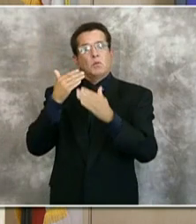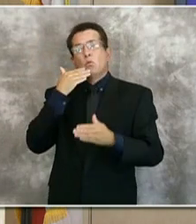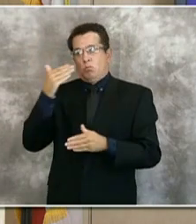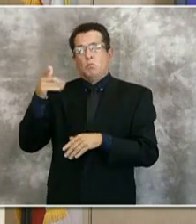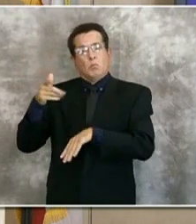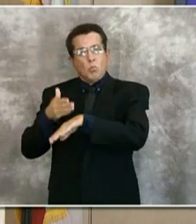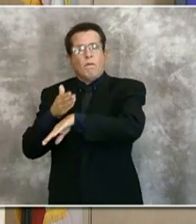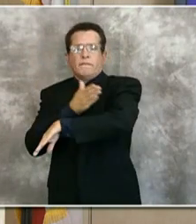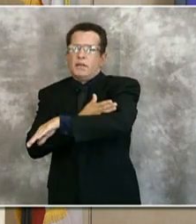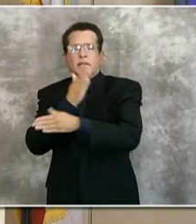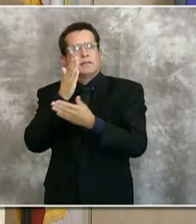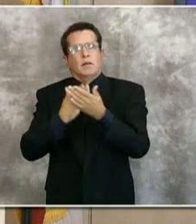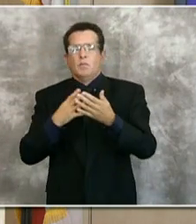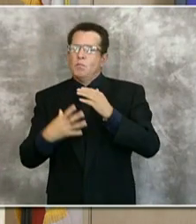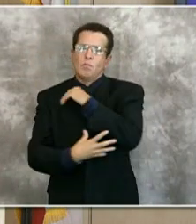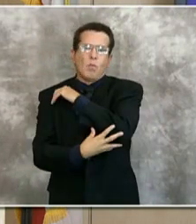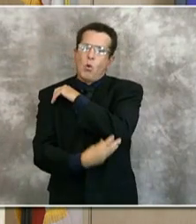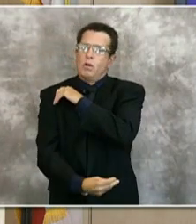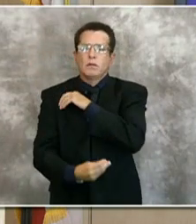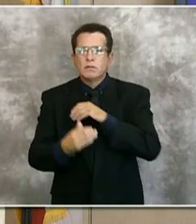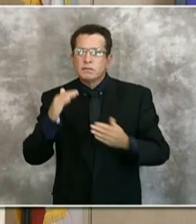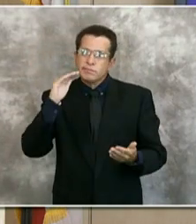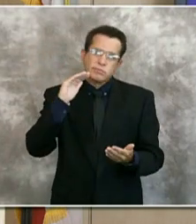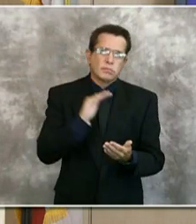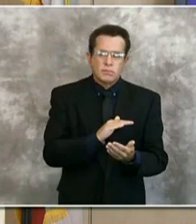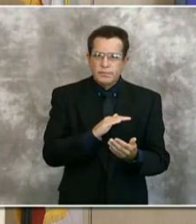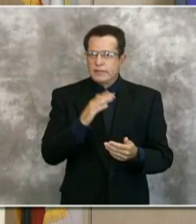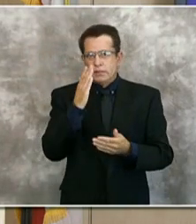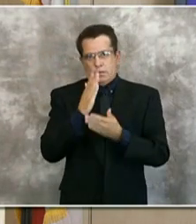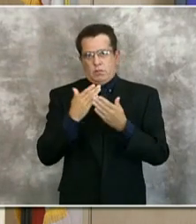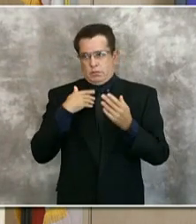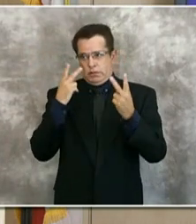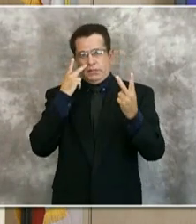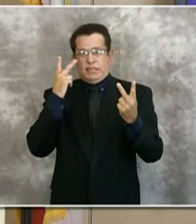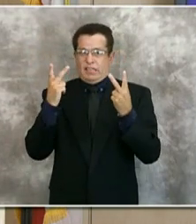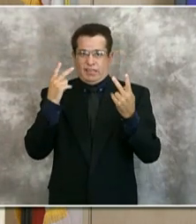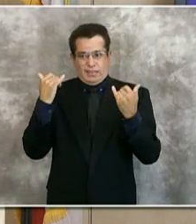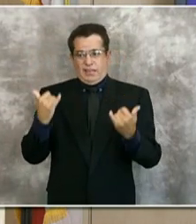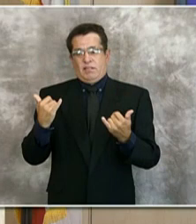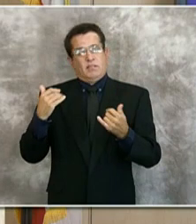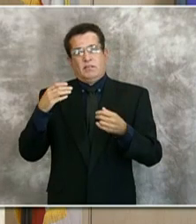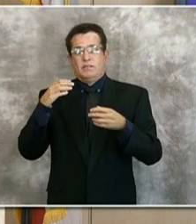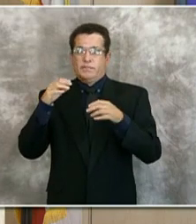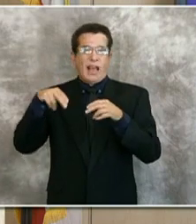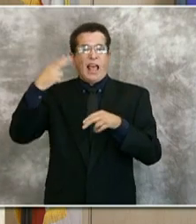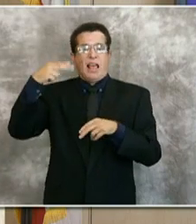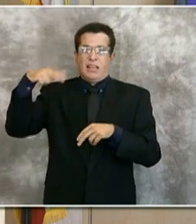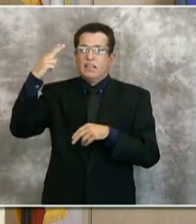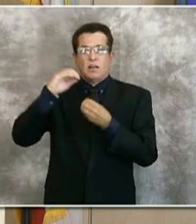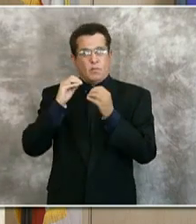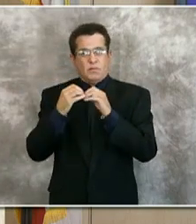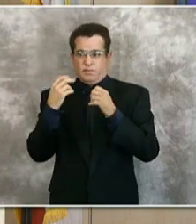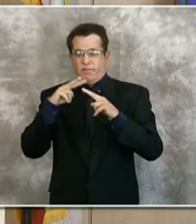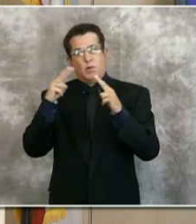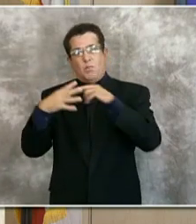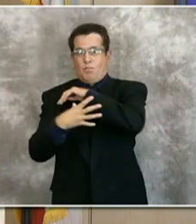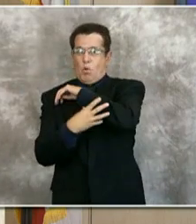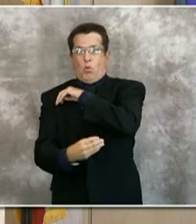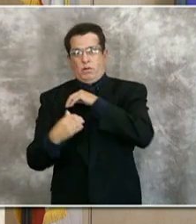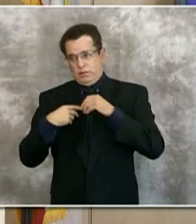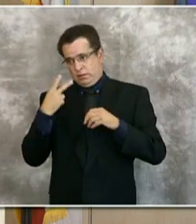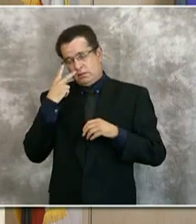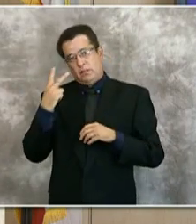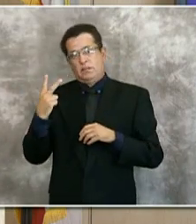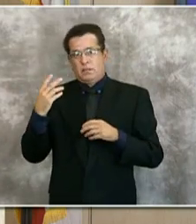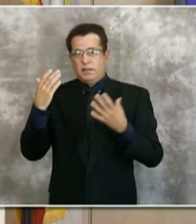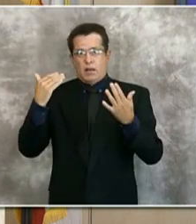other areas. Most recently, we have seen more of the latter. In recent days, we have seen